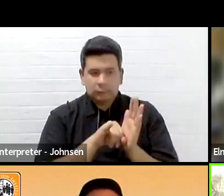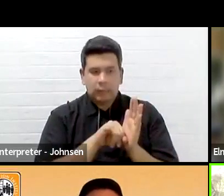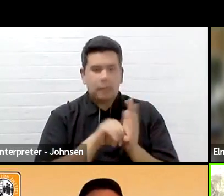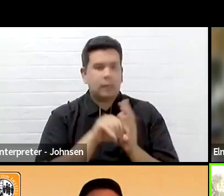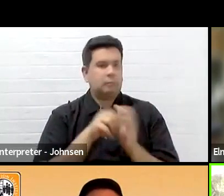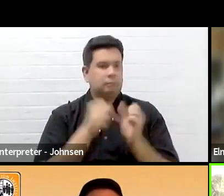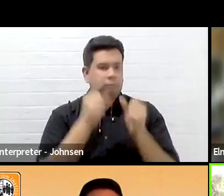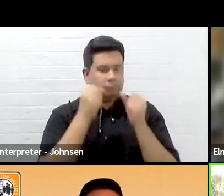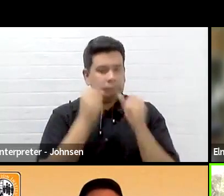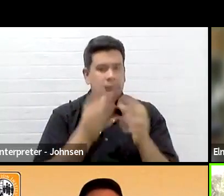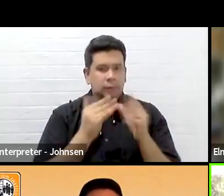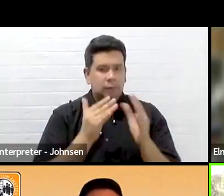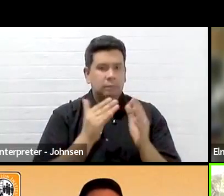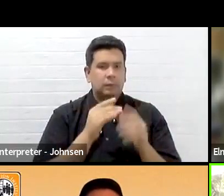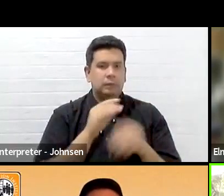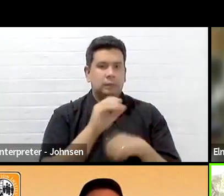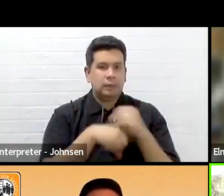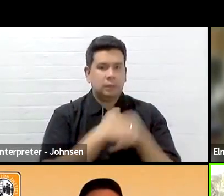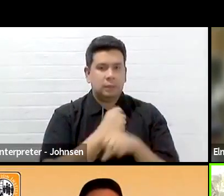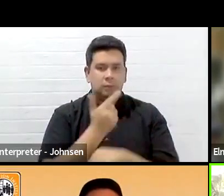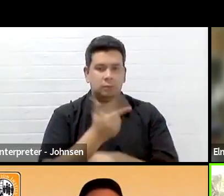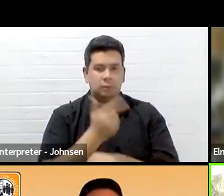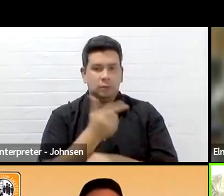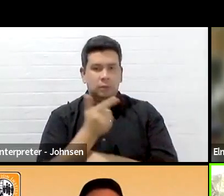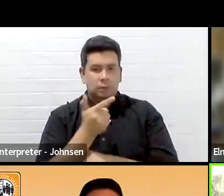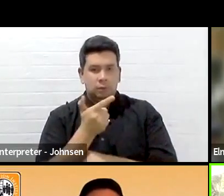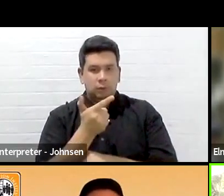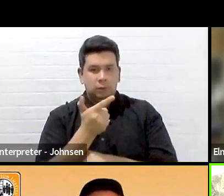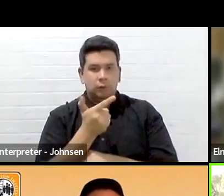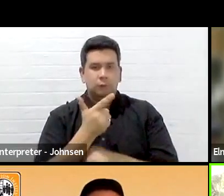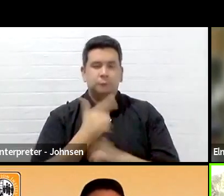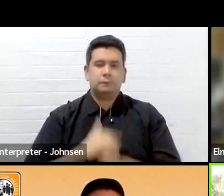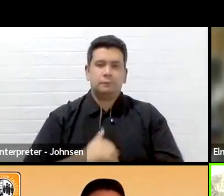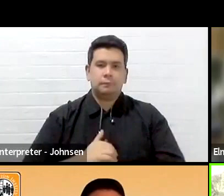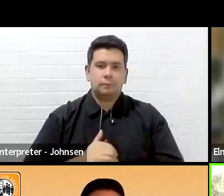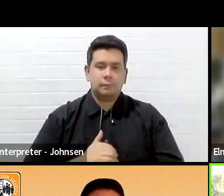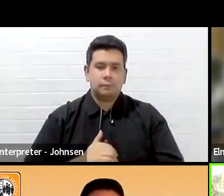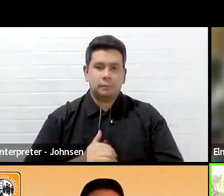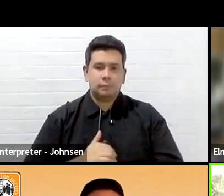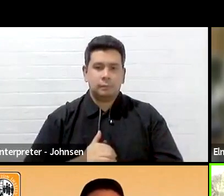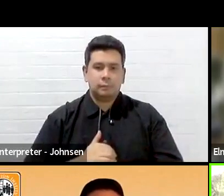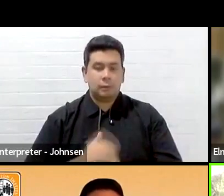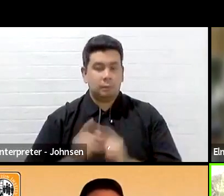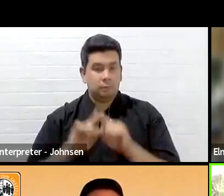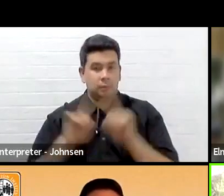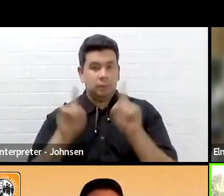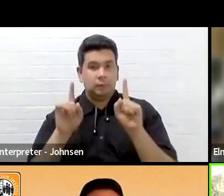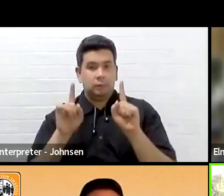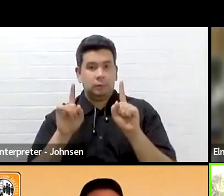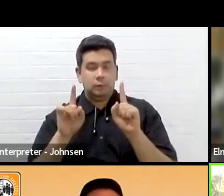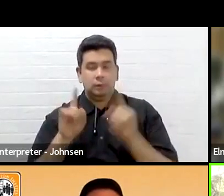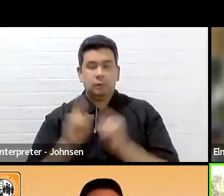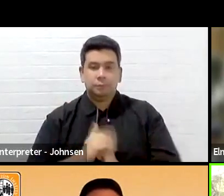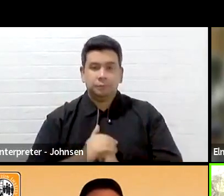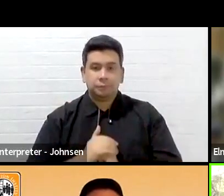And that is where they're reconciling their mortality data. However, yung